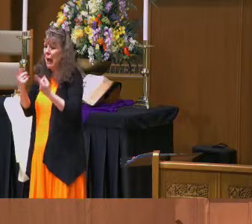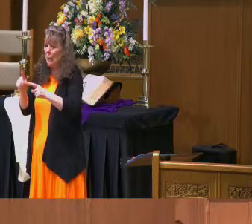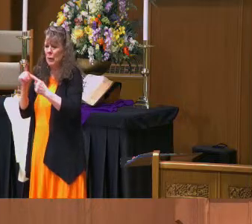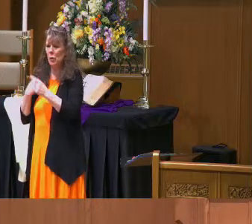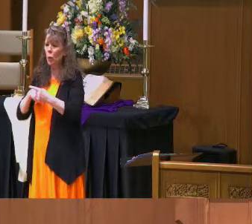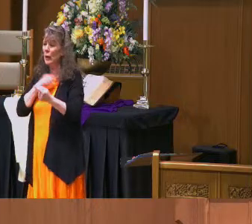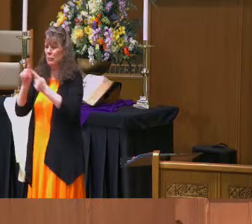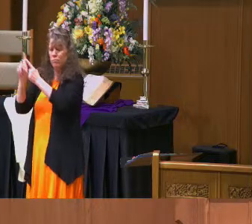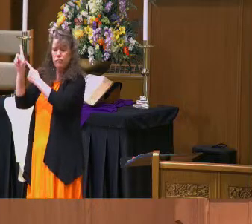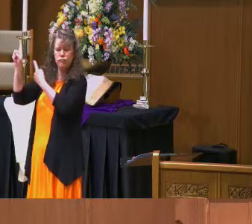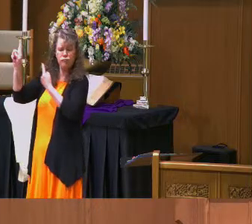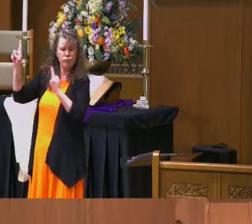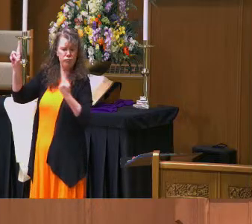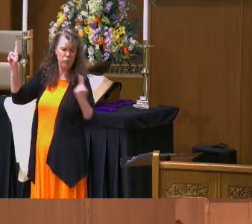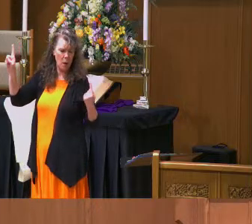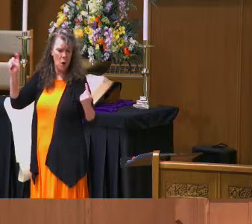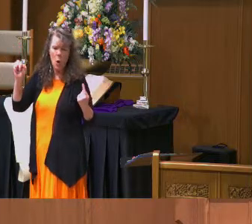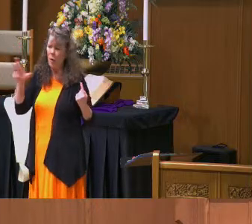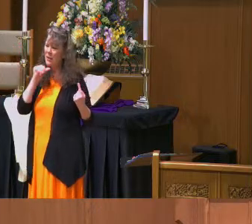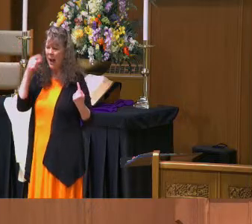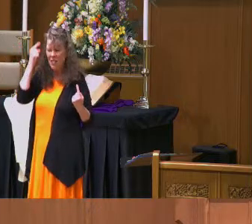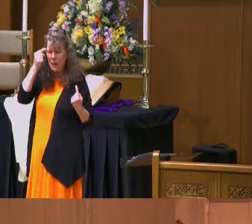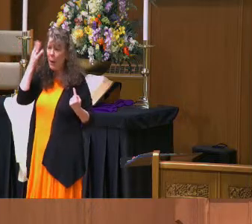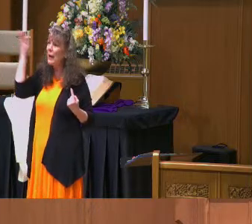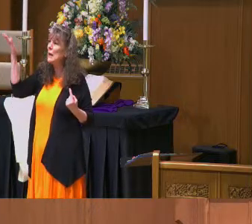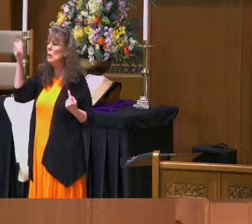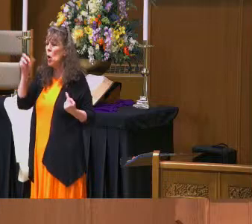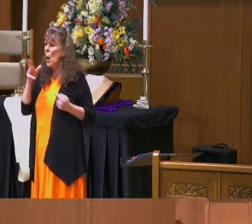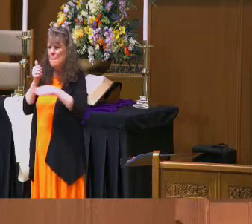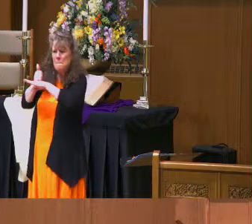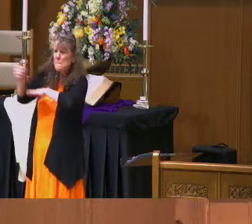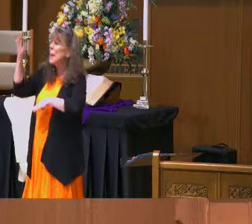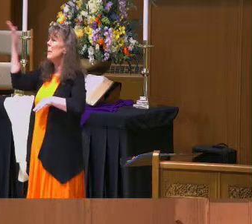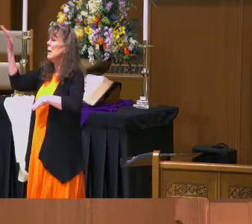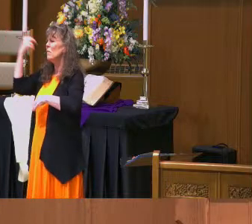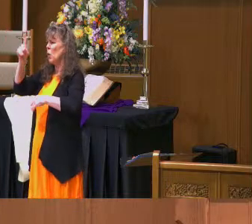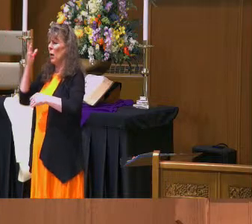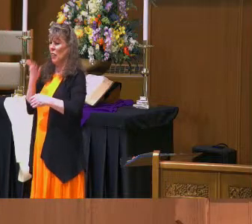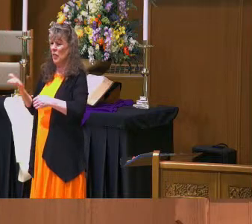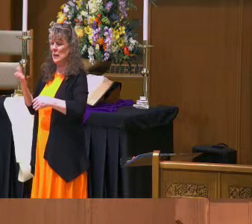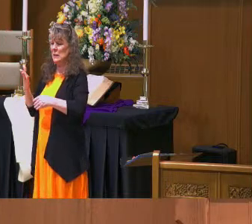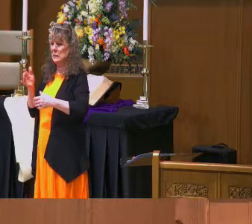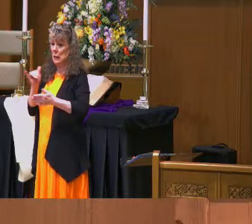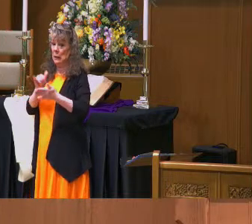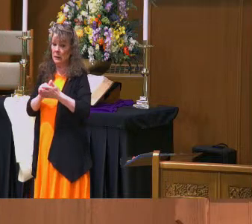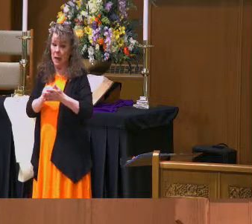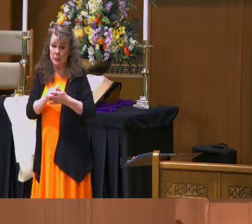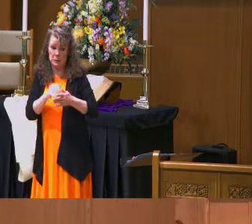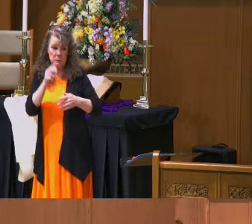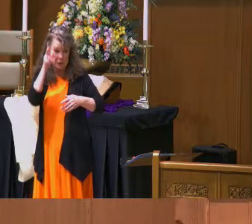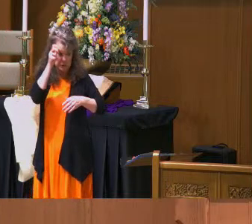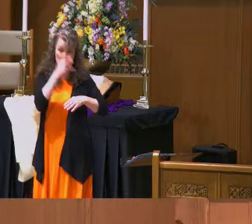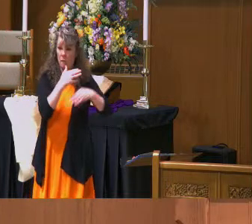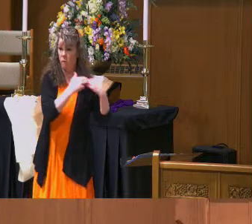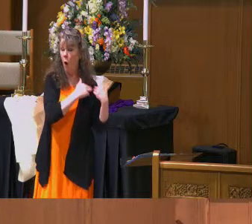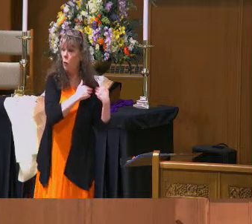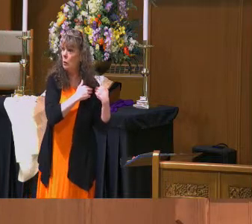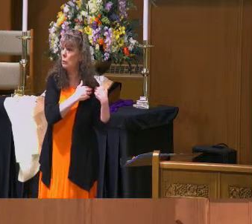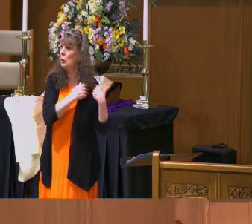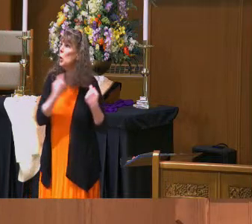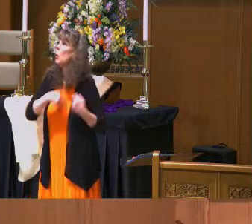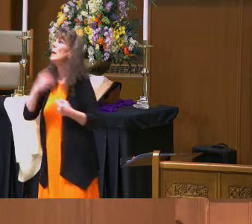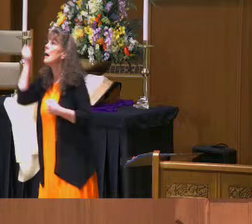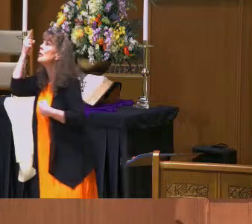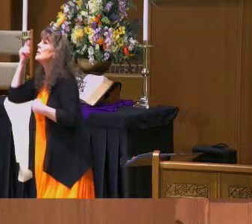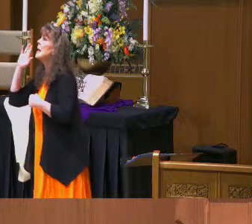away from him, or we don't think of him, or we blame God for the things that truly are of Satan. We will understand his power.